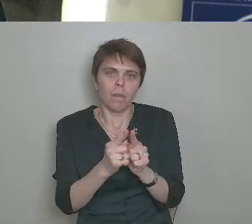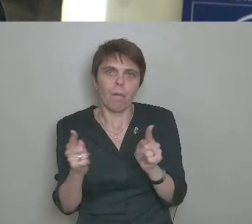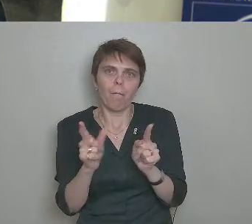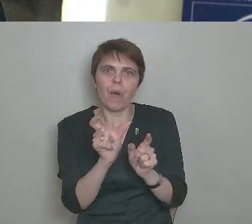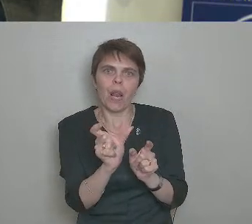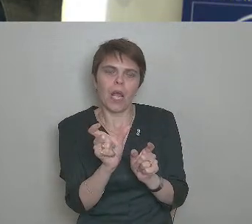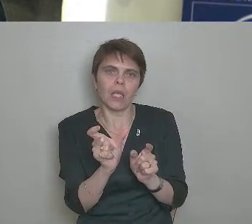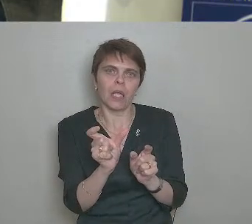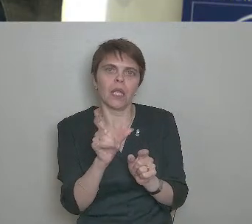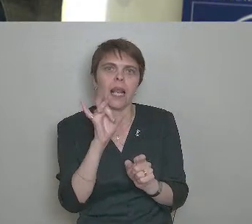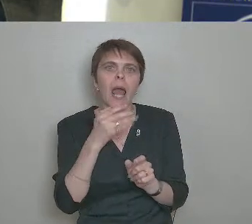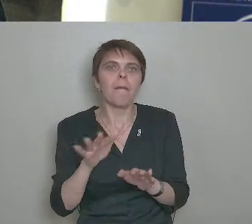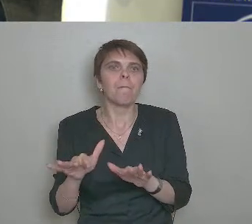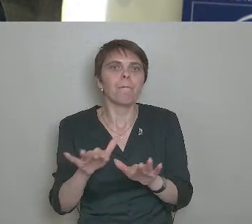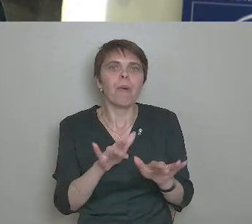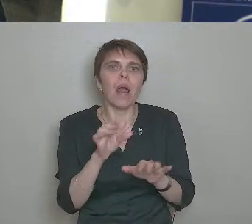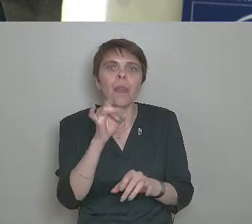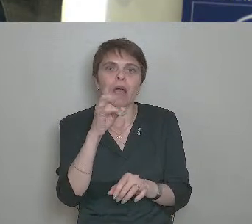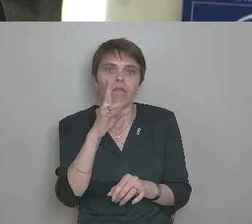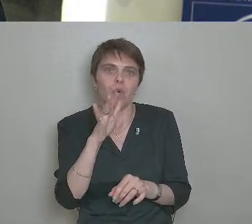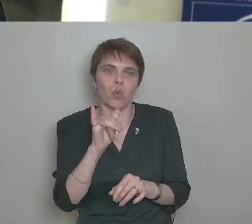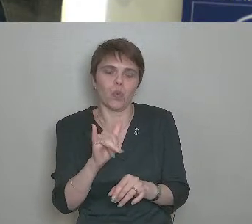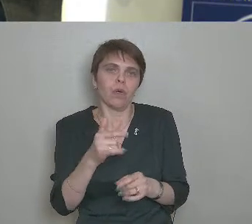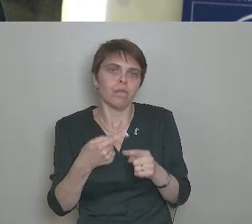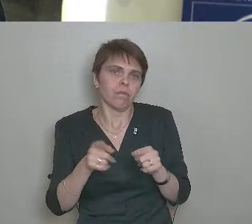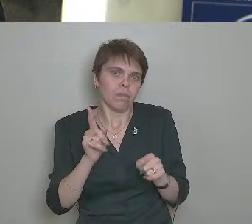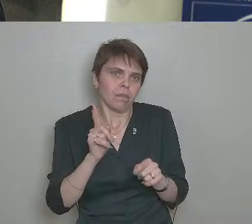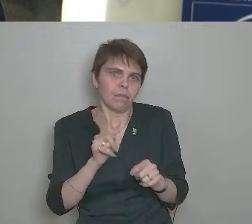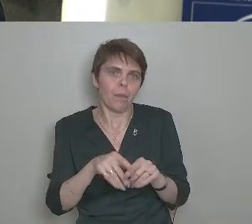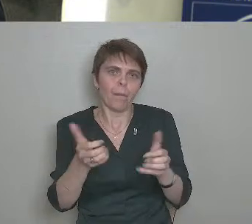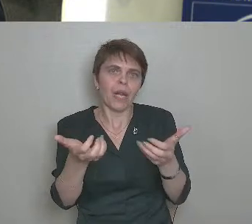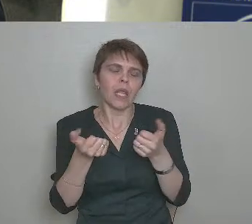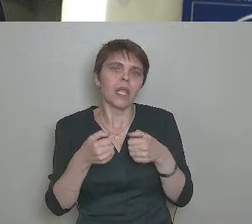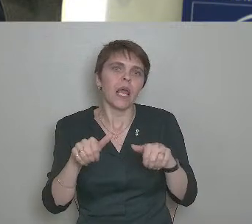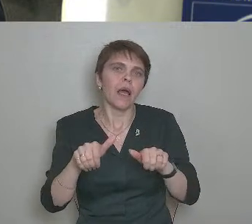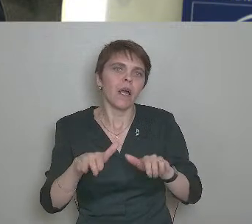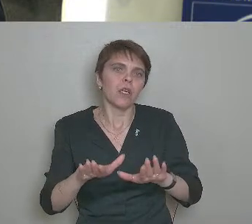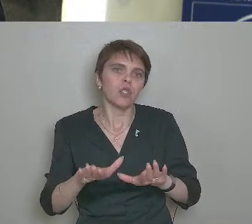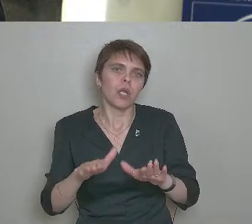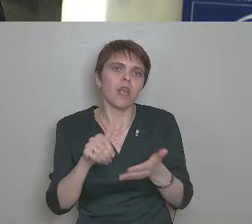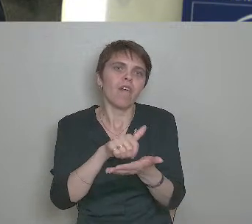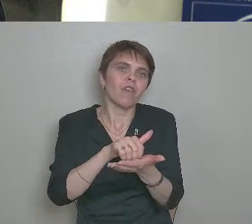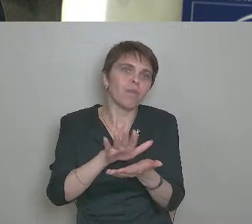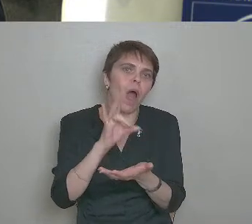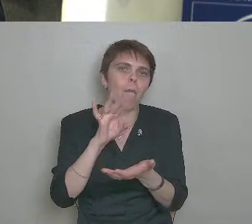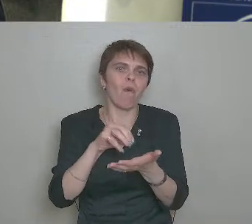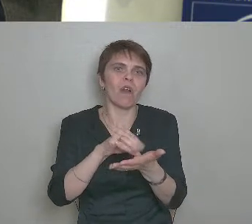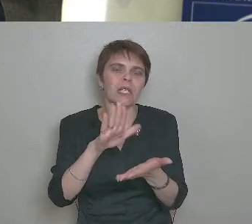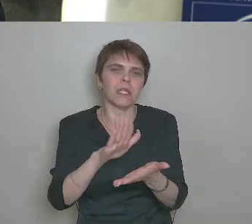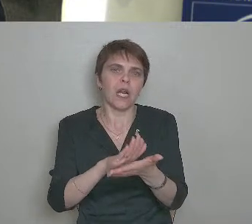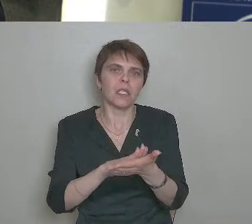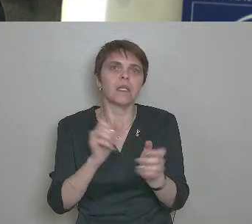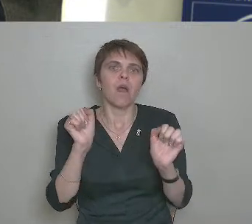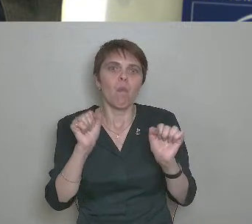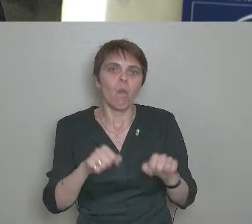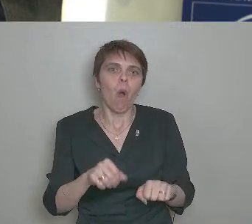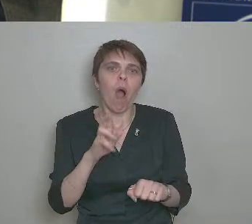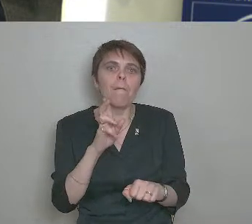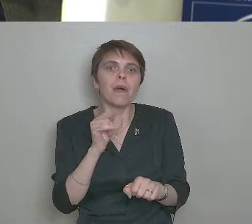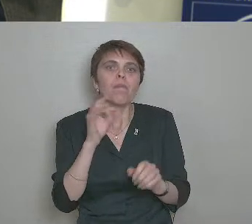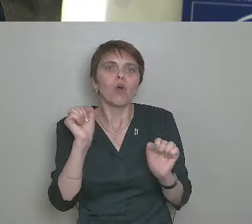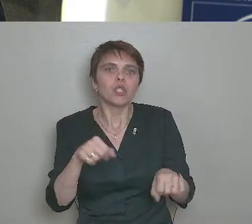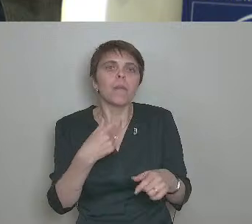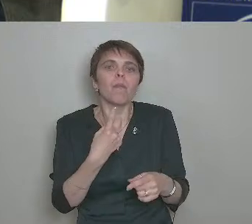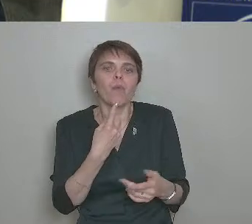to leave some room for maneuver, because 5 days for the Commission to make decision on registration, that's